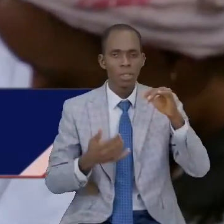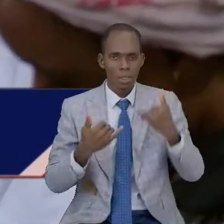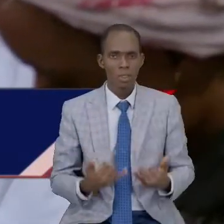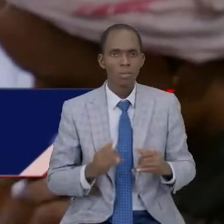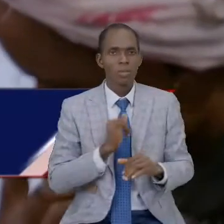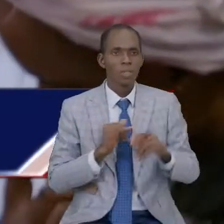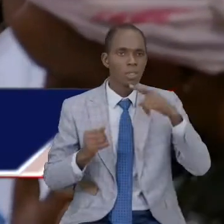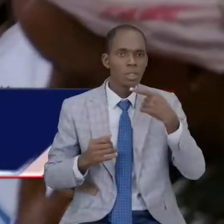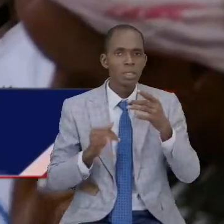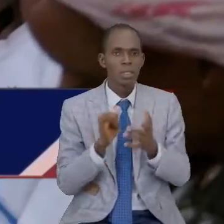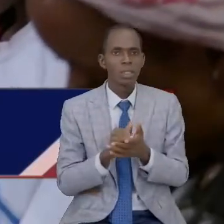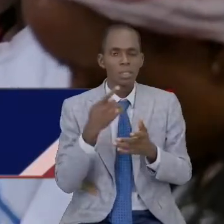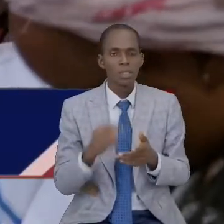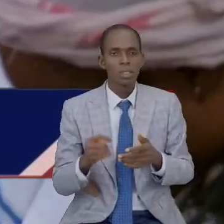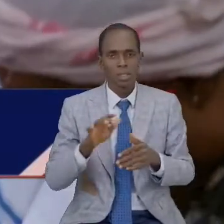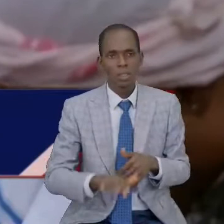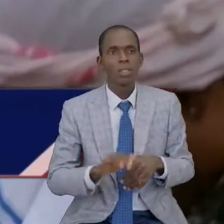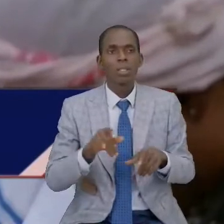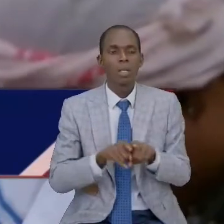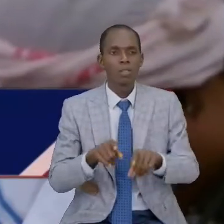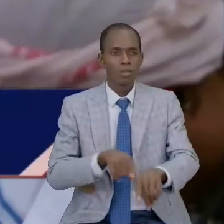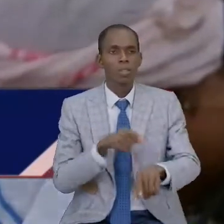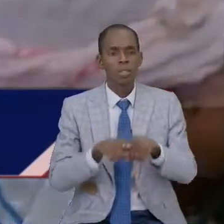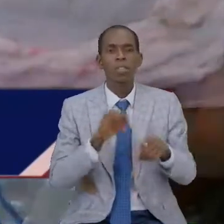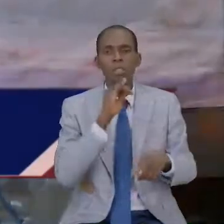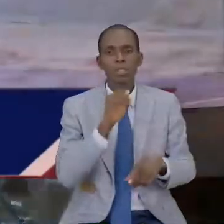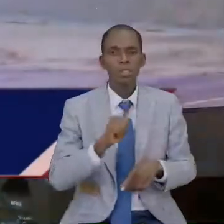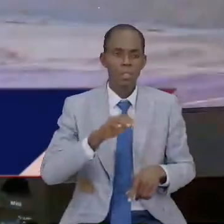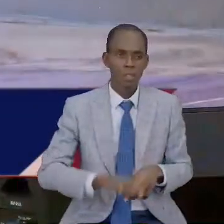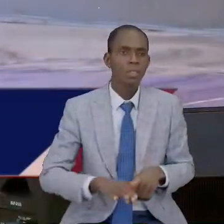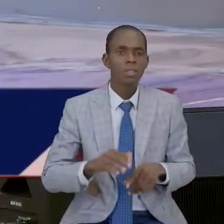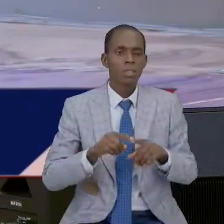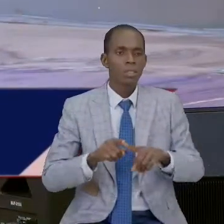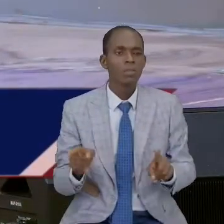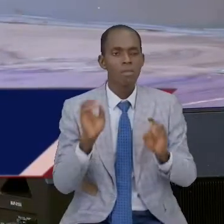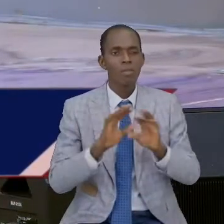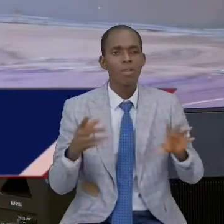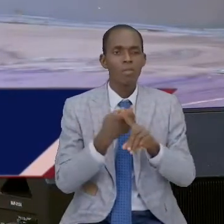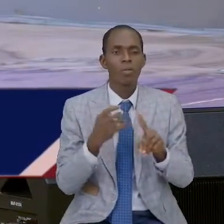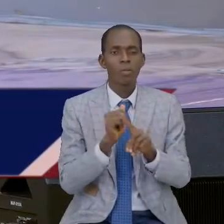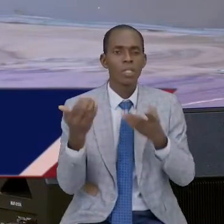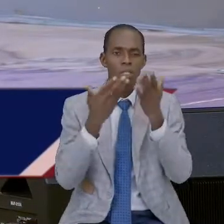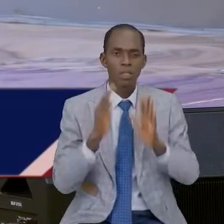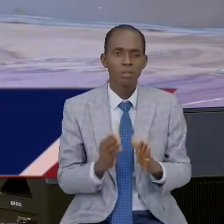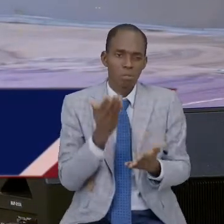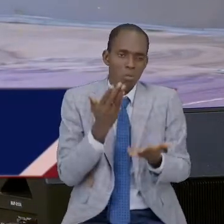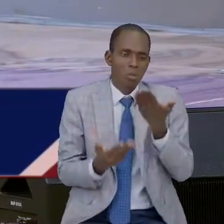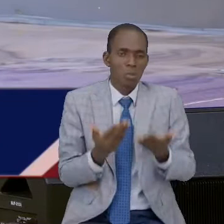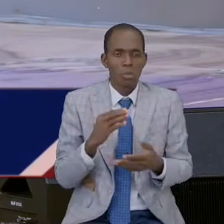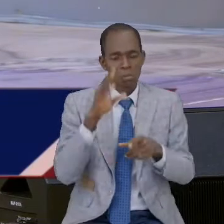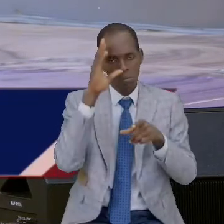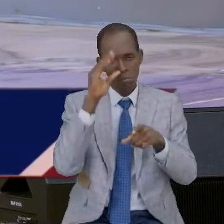heir, as long as he is a child, differeth nothing from a servant, though he